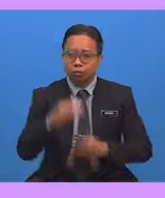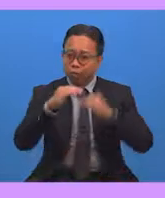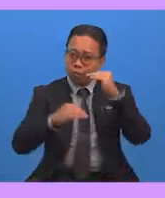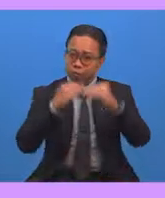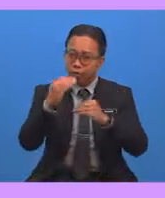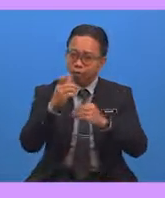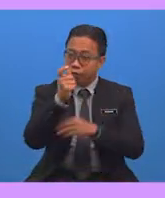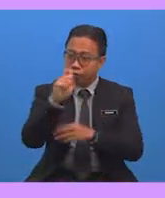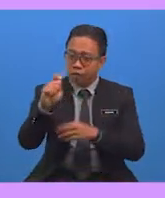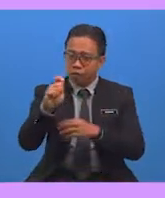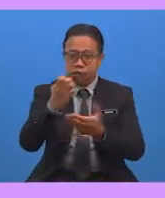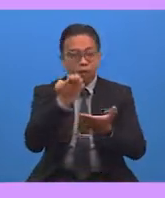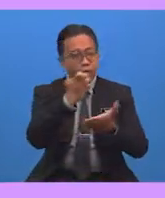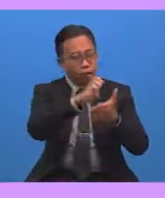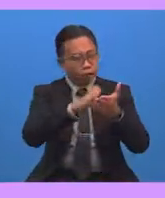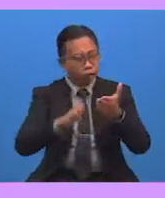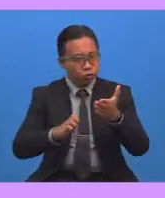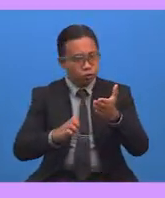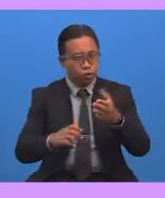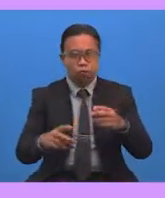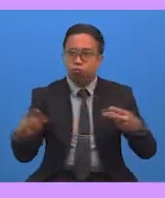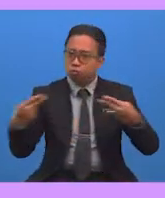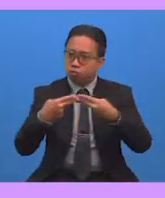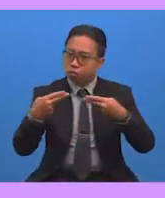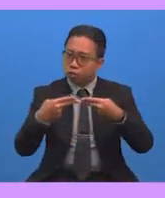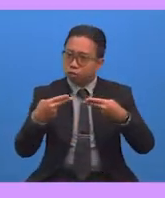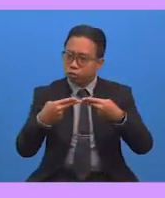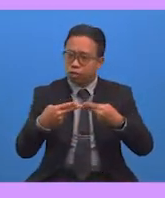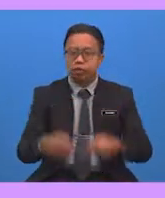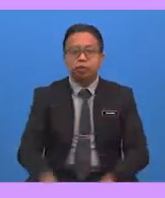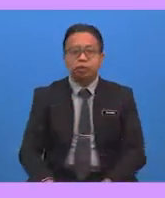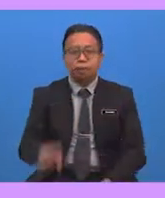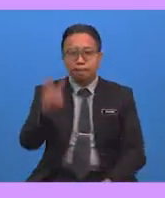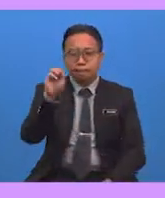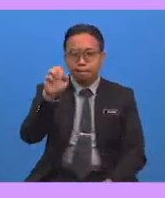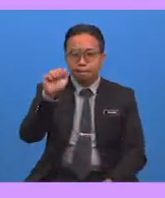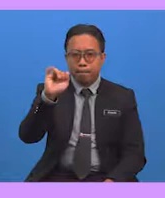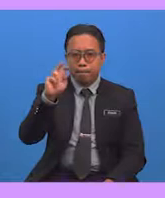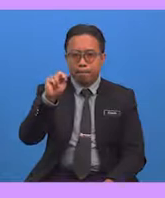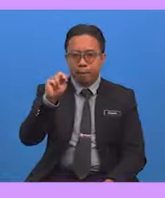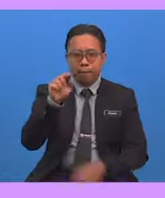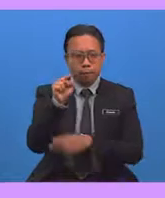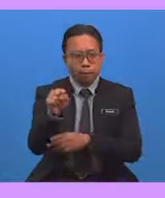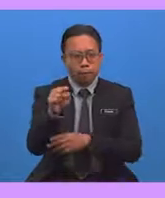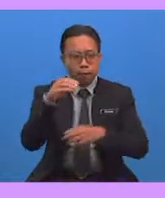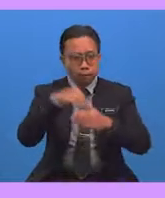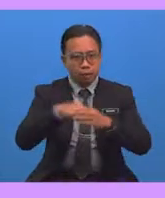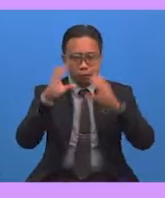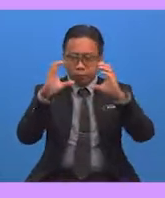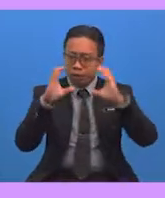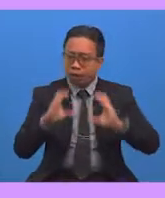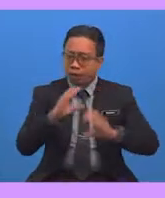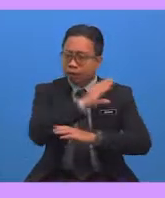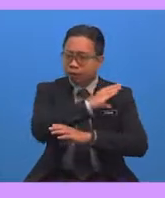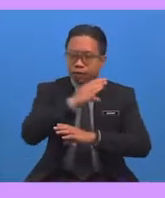of the essay by showing connections between the main points in the paragraphs and the